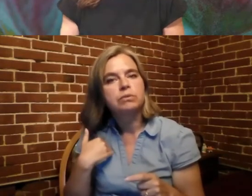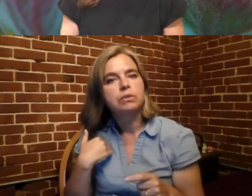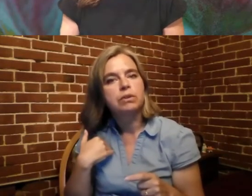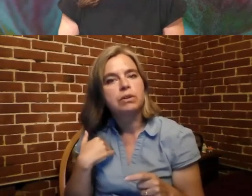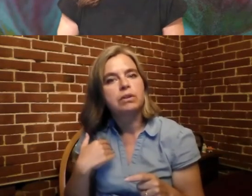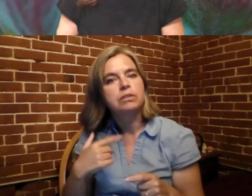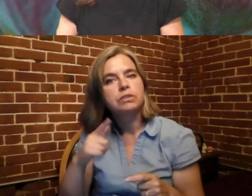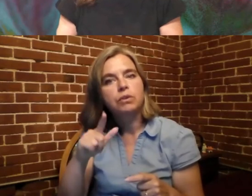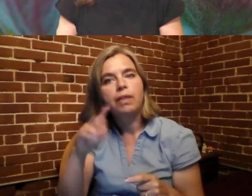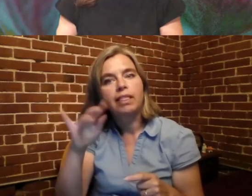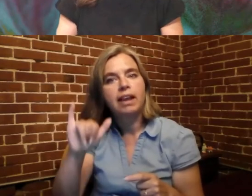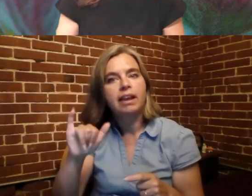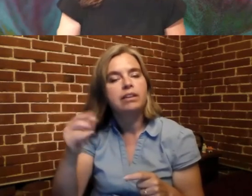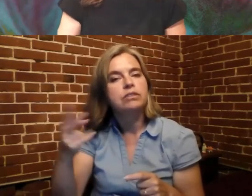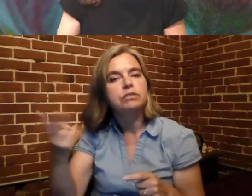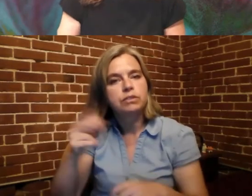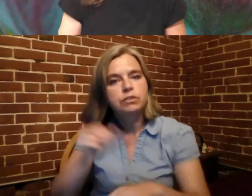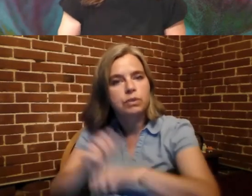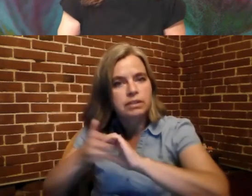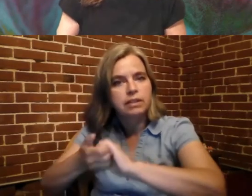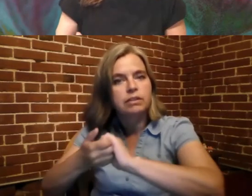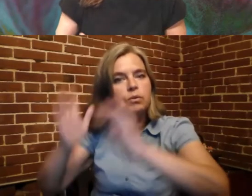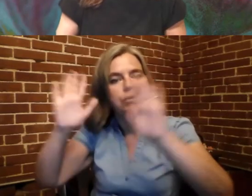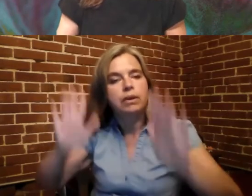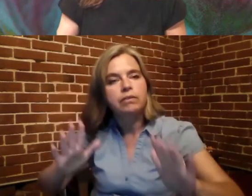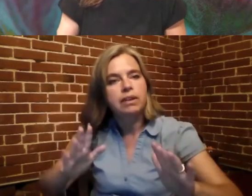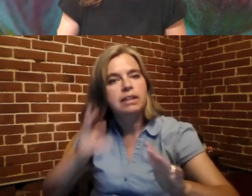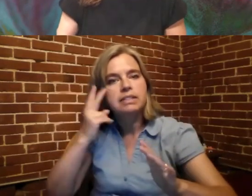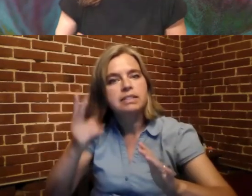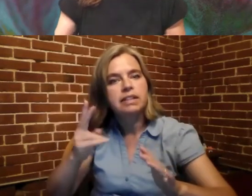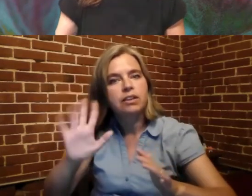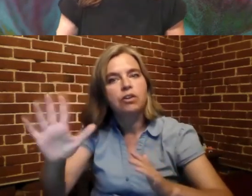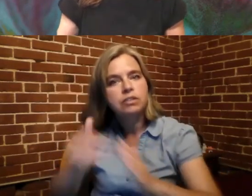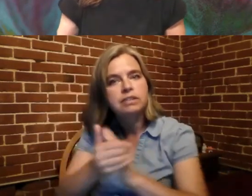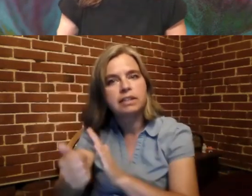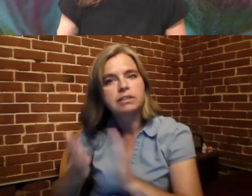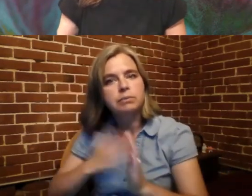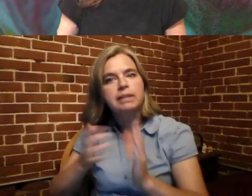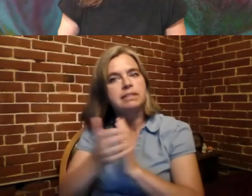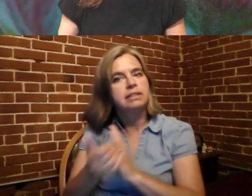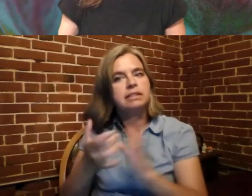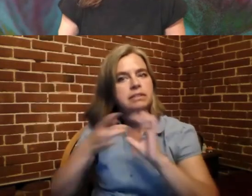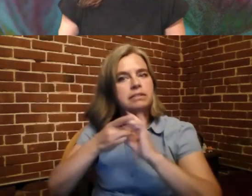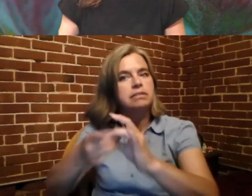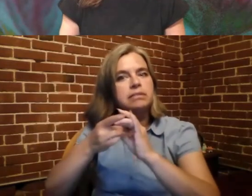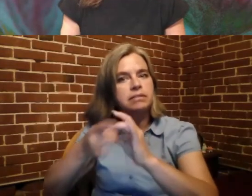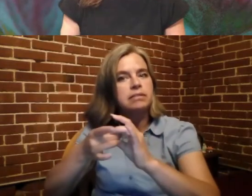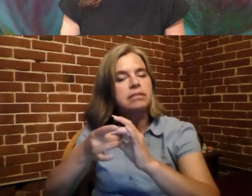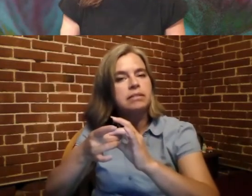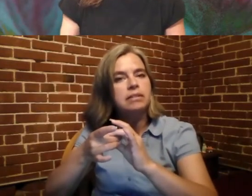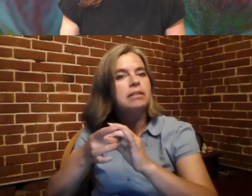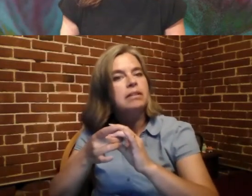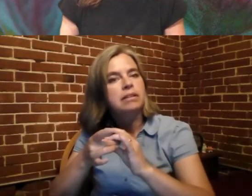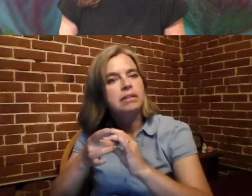and to see how our different skill sets complement each other and take it to a new level. And that's so true.